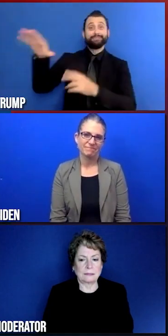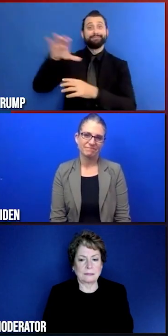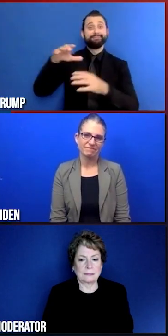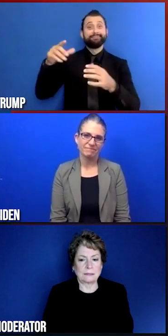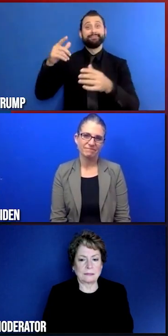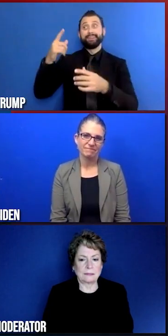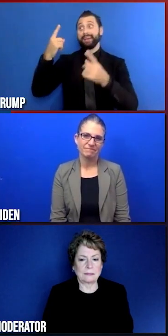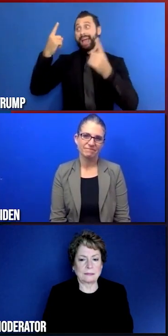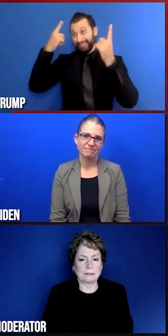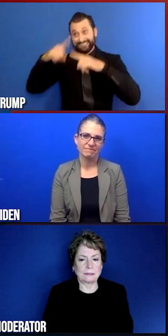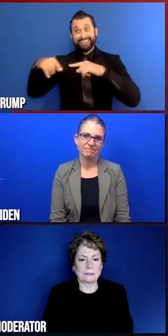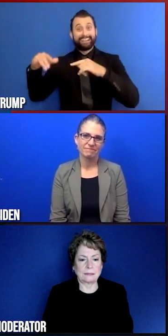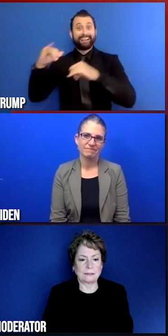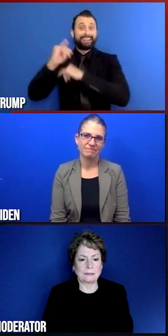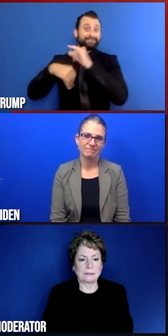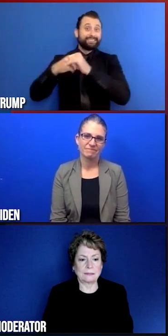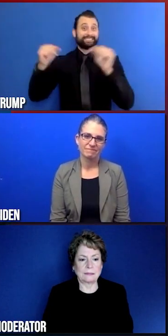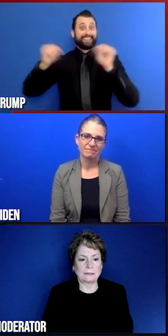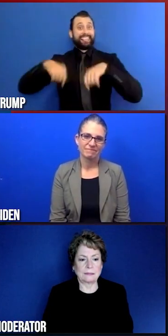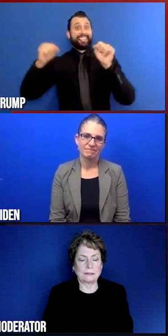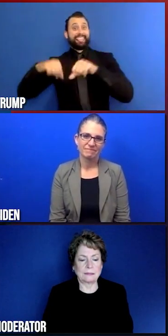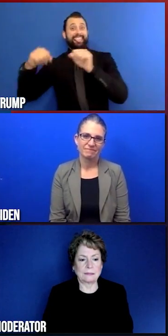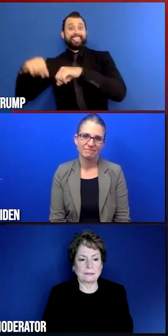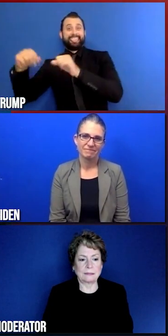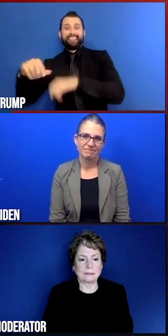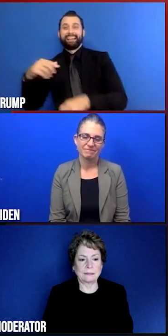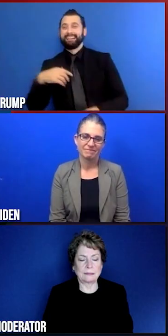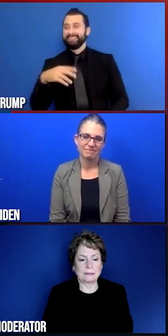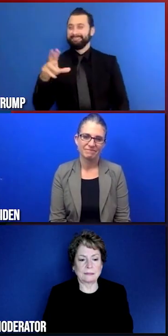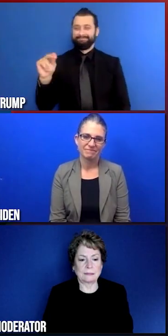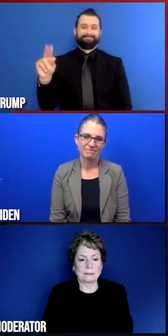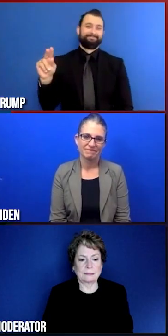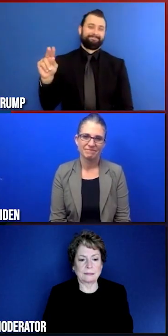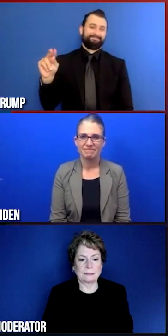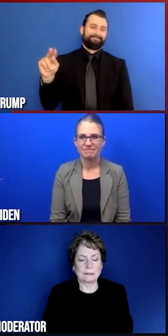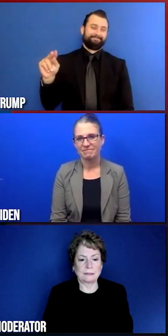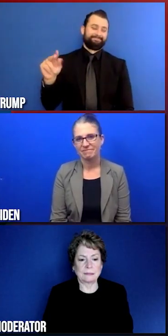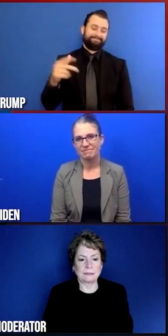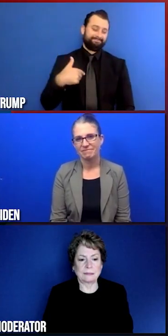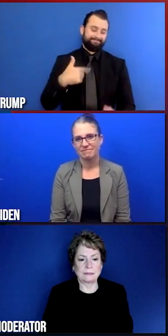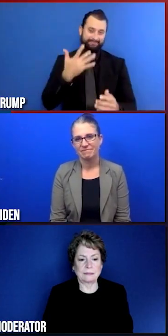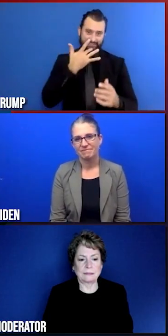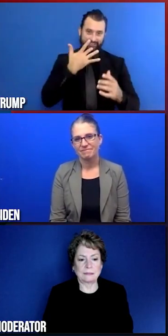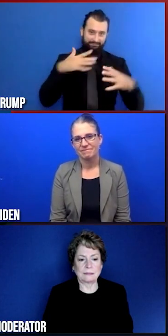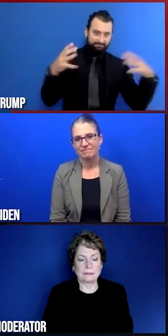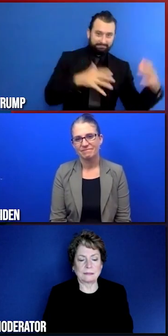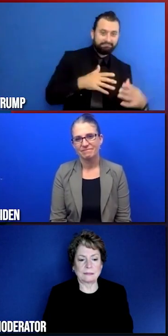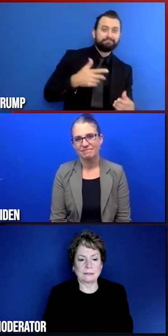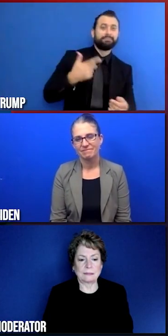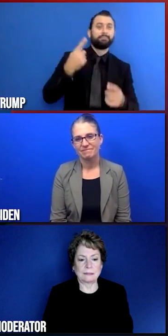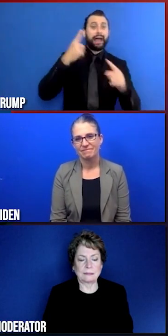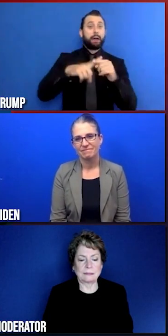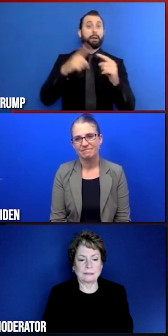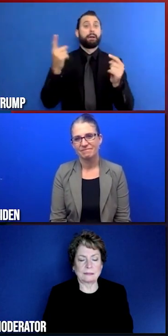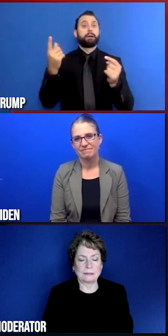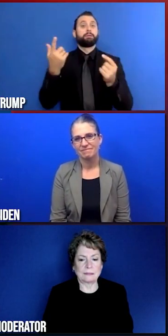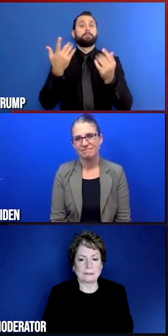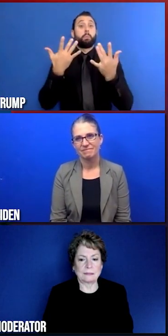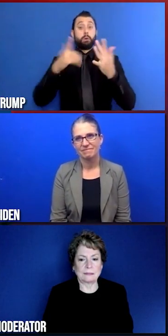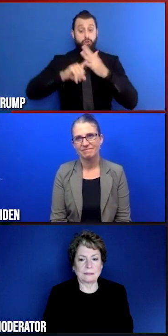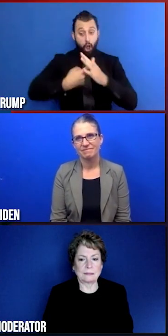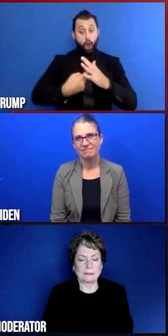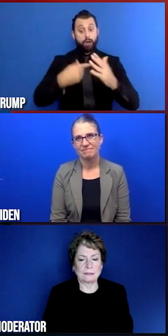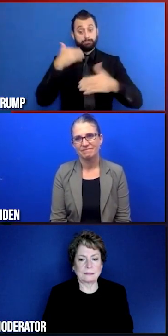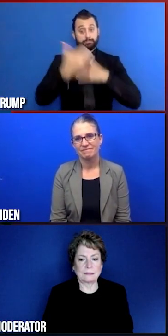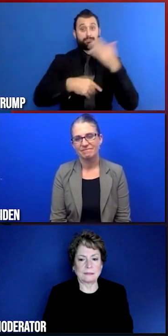until 2030. Russia goes back to a low standard, and we kicked in right away. It would